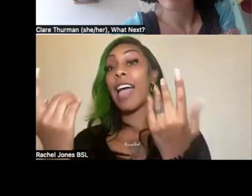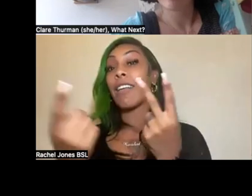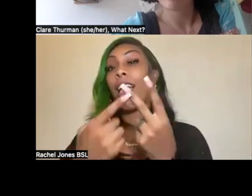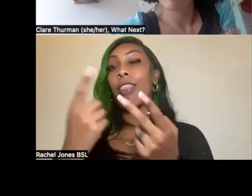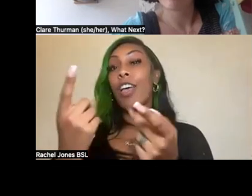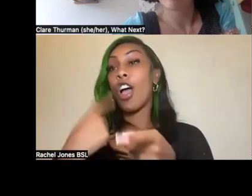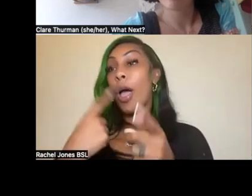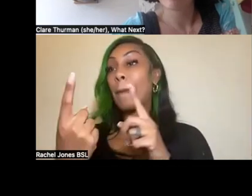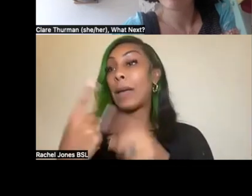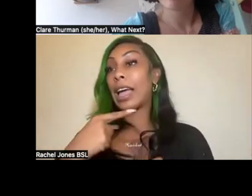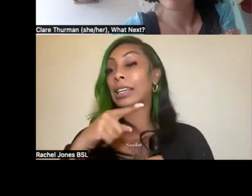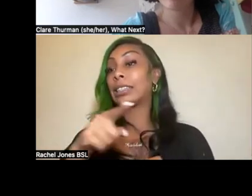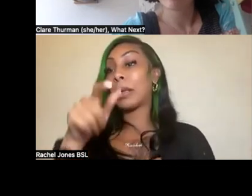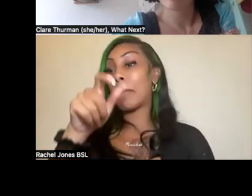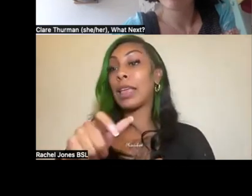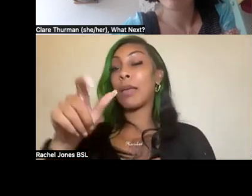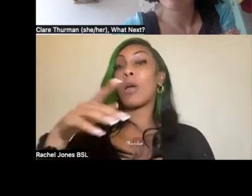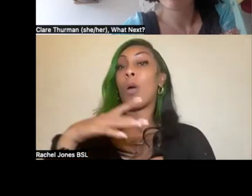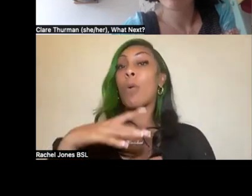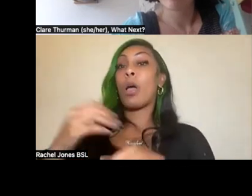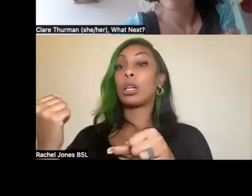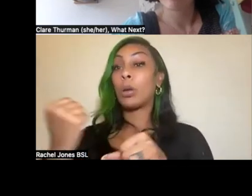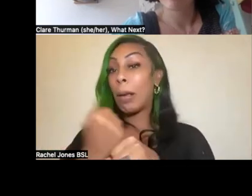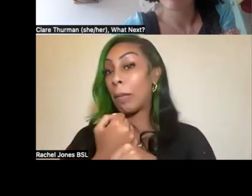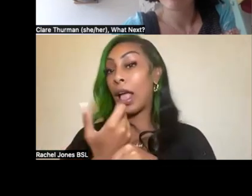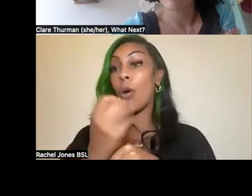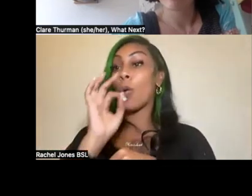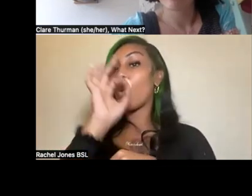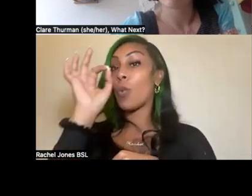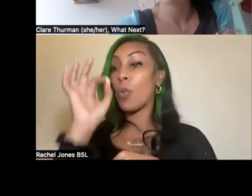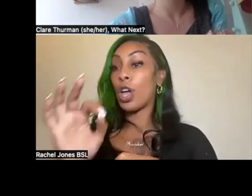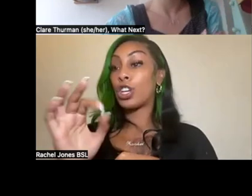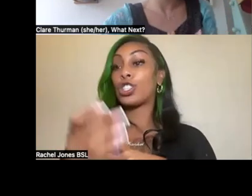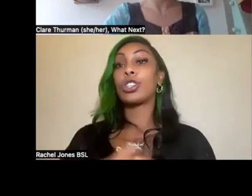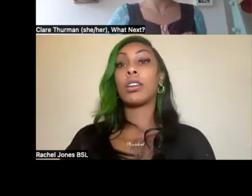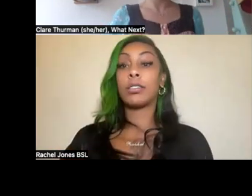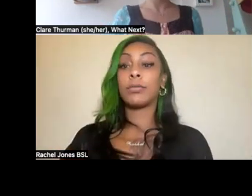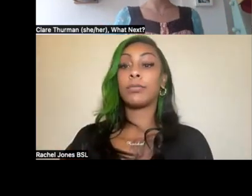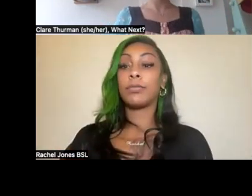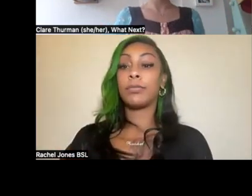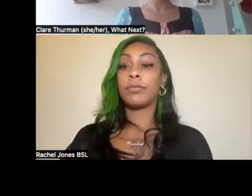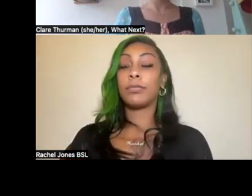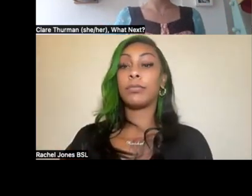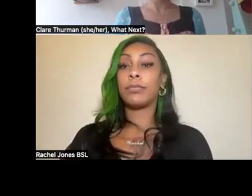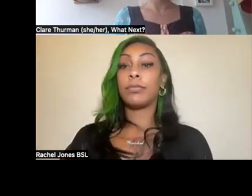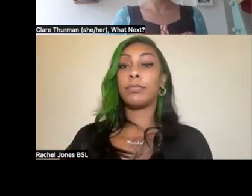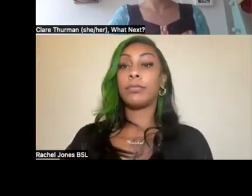want to make or questions that they want to ask, and then gather those and see if there's